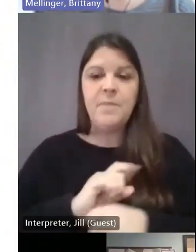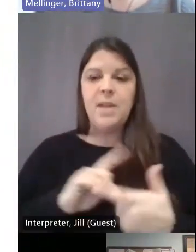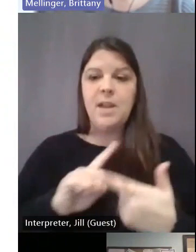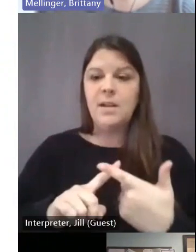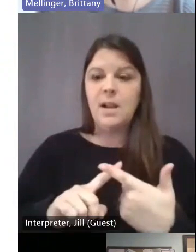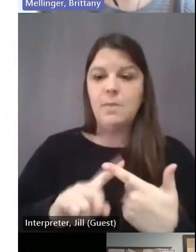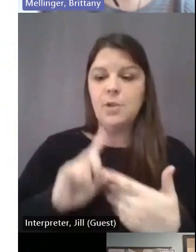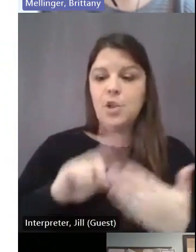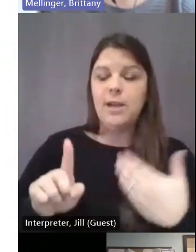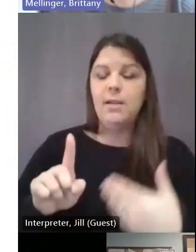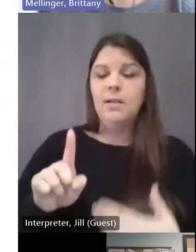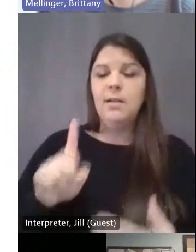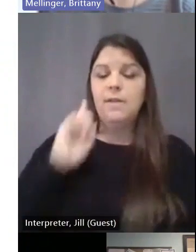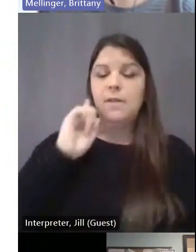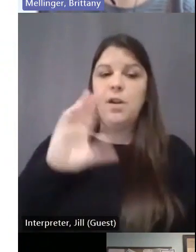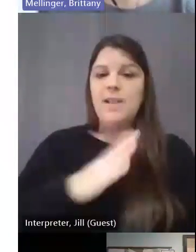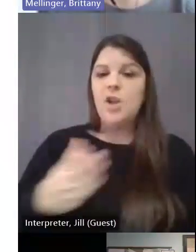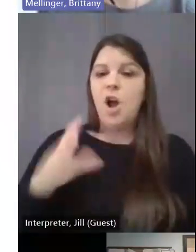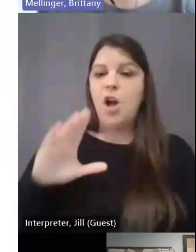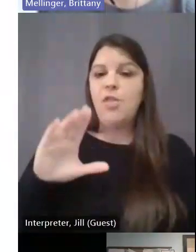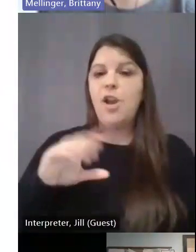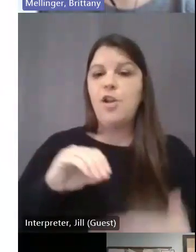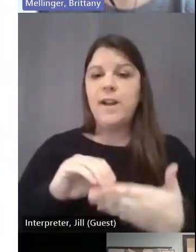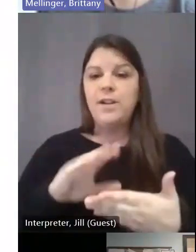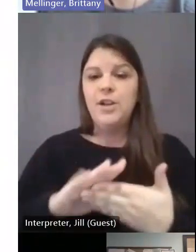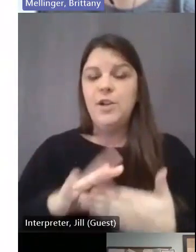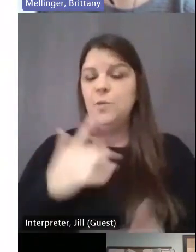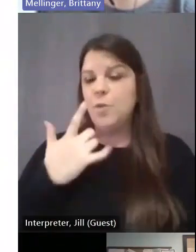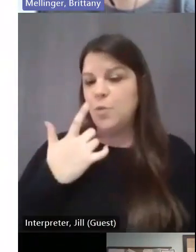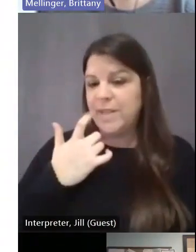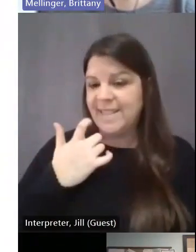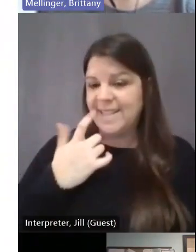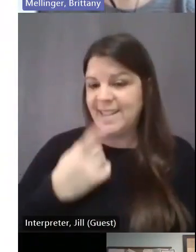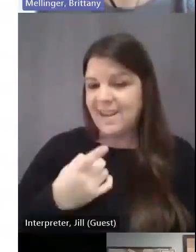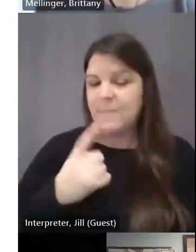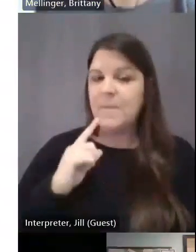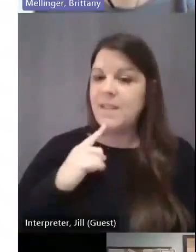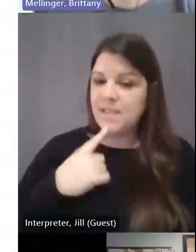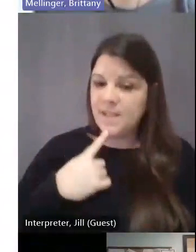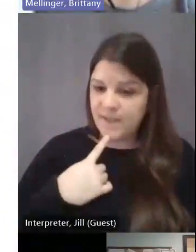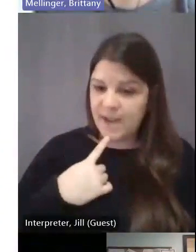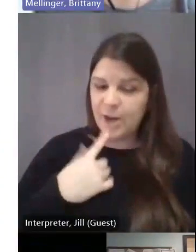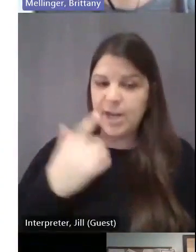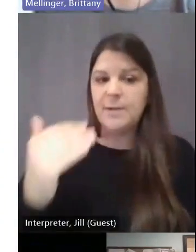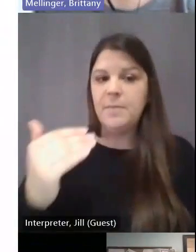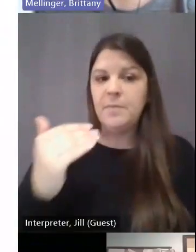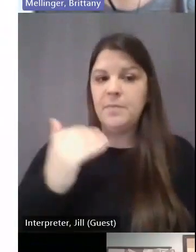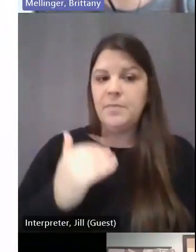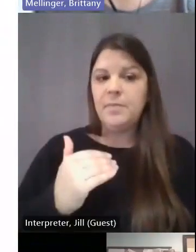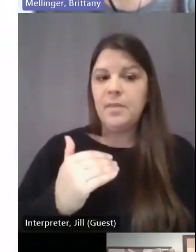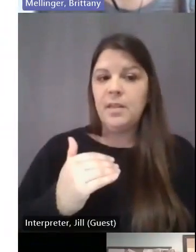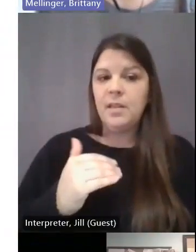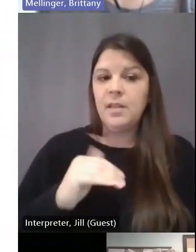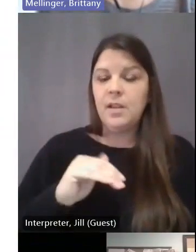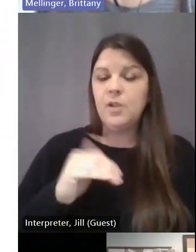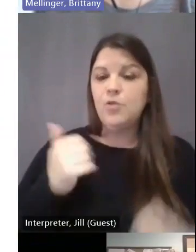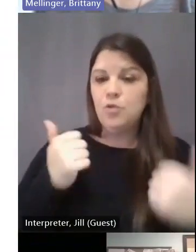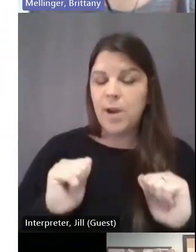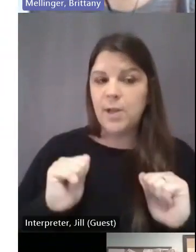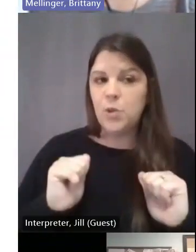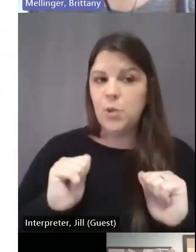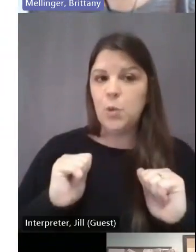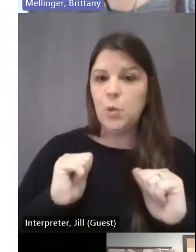offenses on their record, taking a look at the recency, the severity, of offenses, as well as efforts that have been